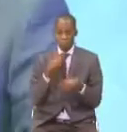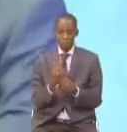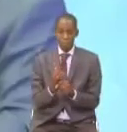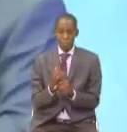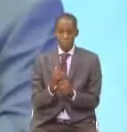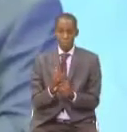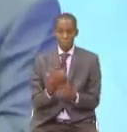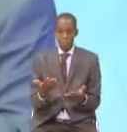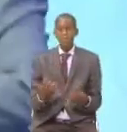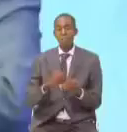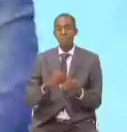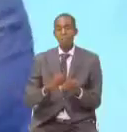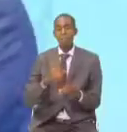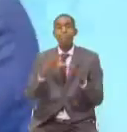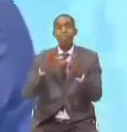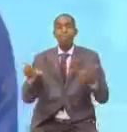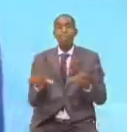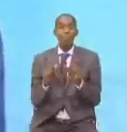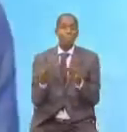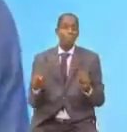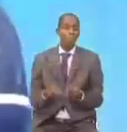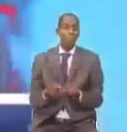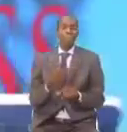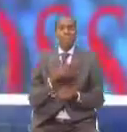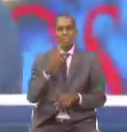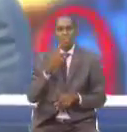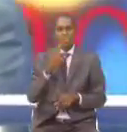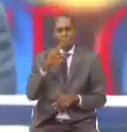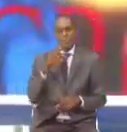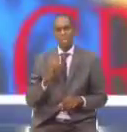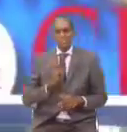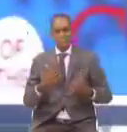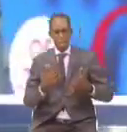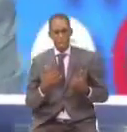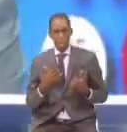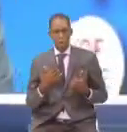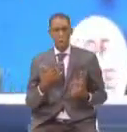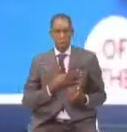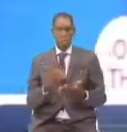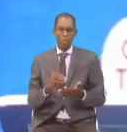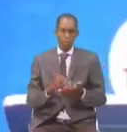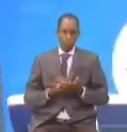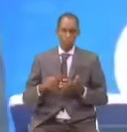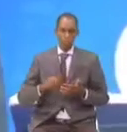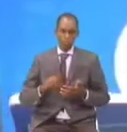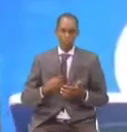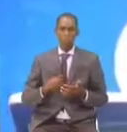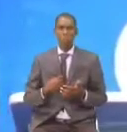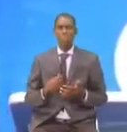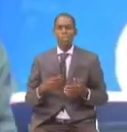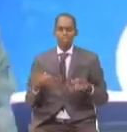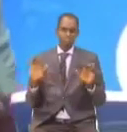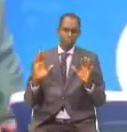your locality there, and then you say, I have my fig leaves sewn like Adam